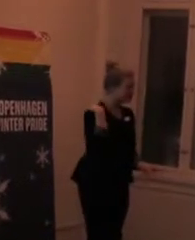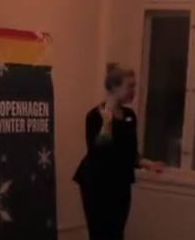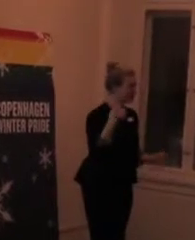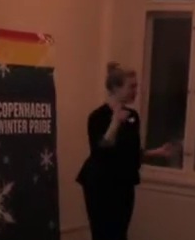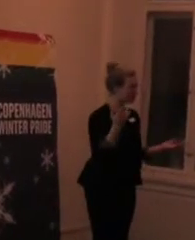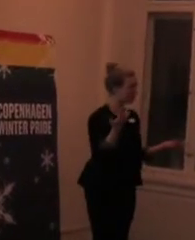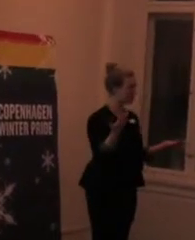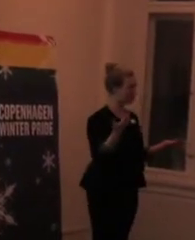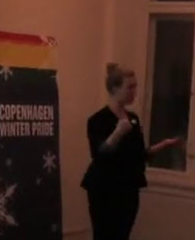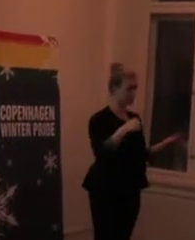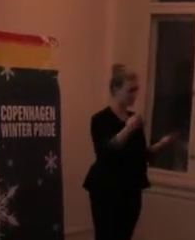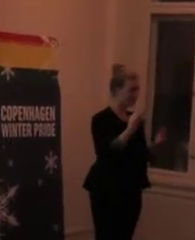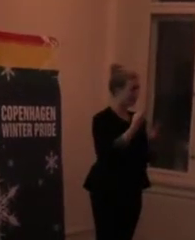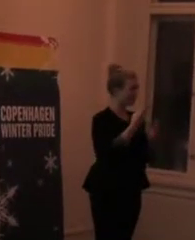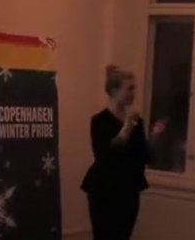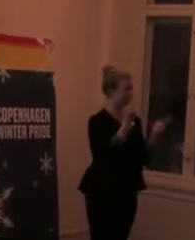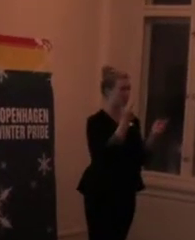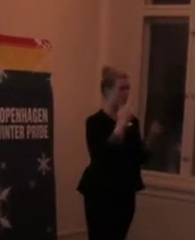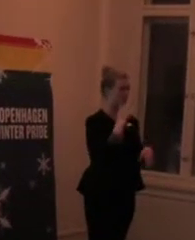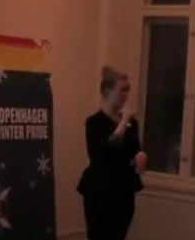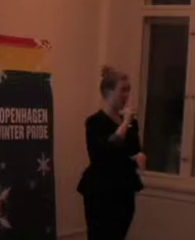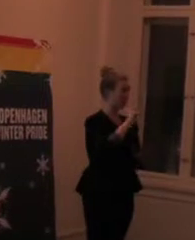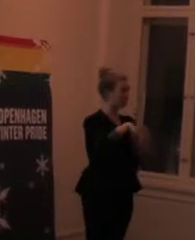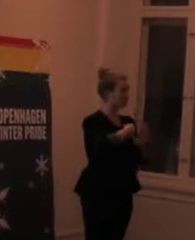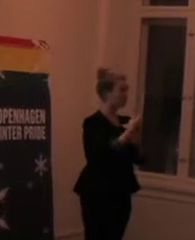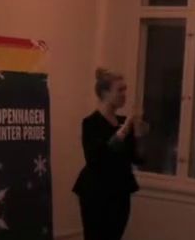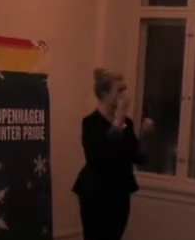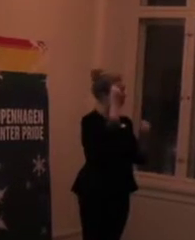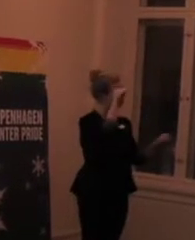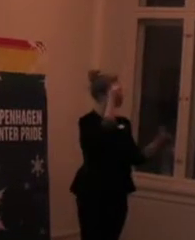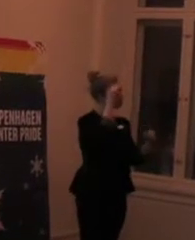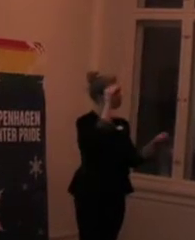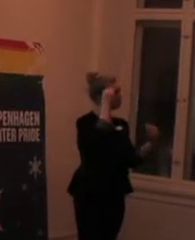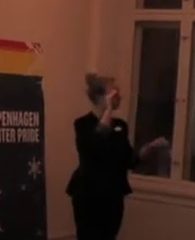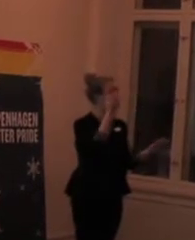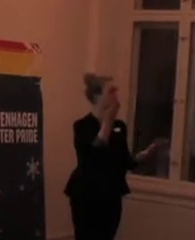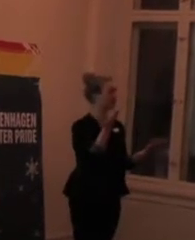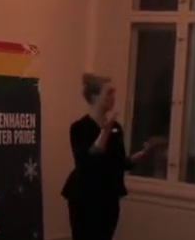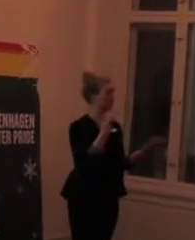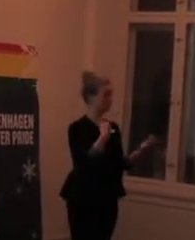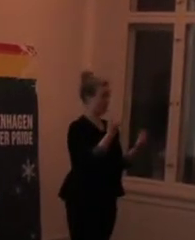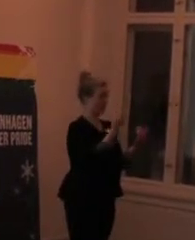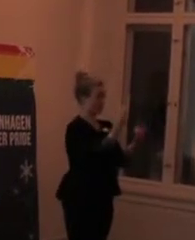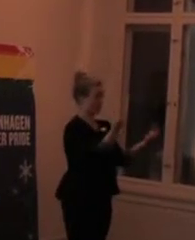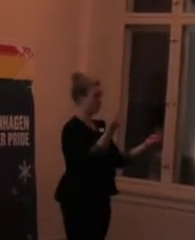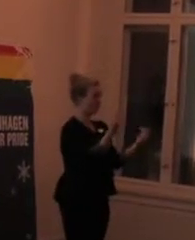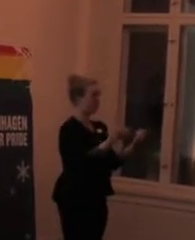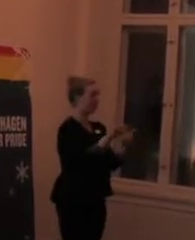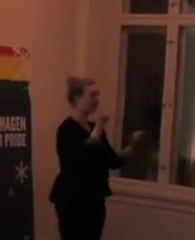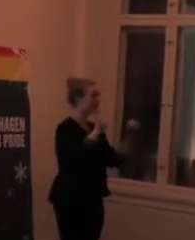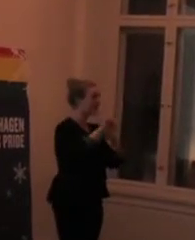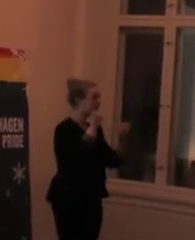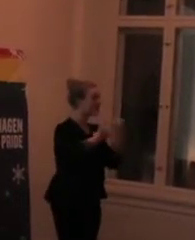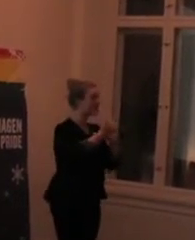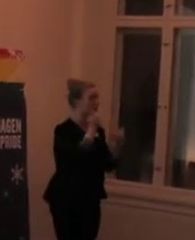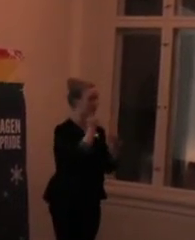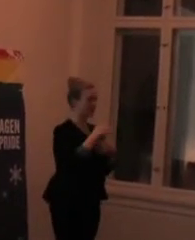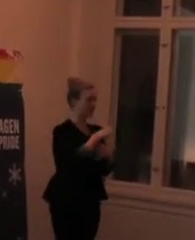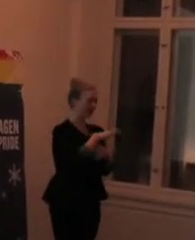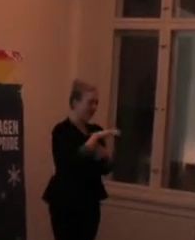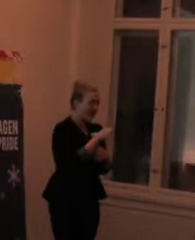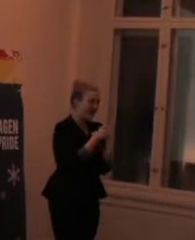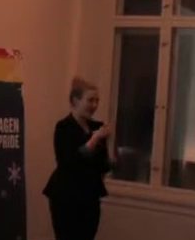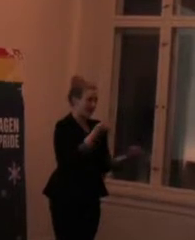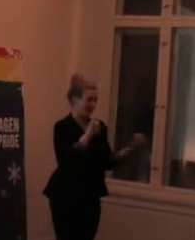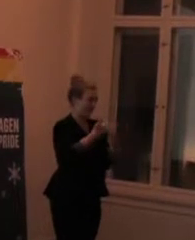show goes on for an hour and a half, receiving phone calls from the audience, and just almost all the